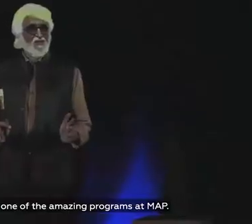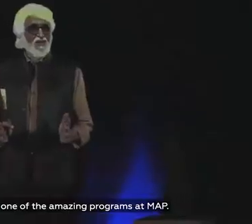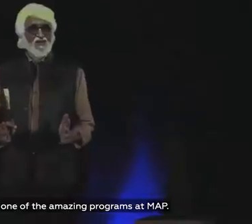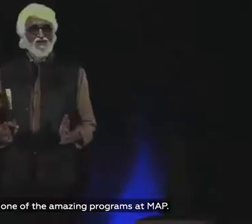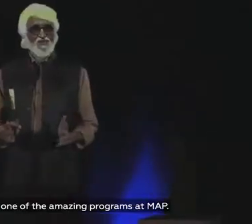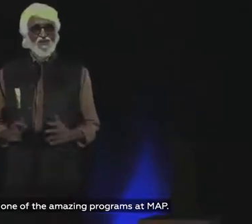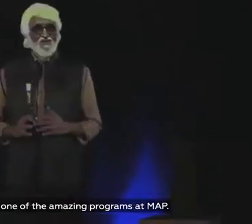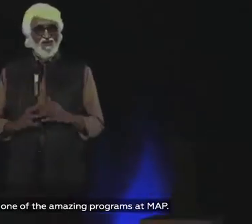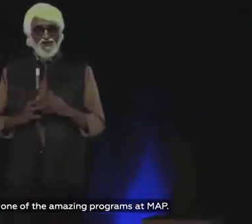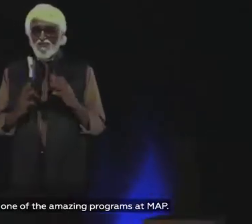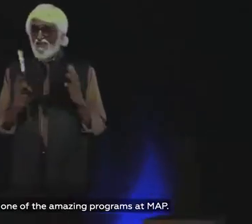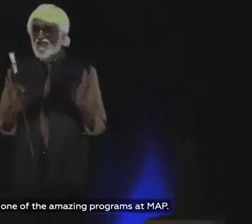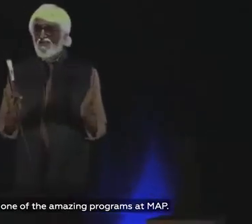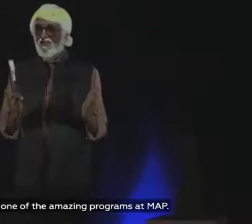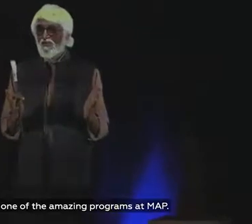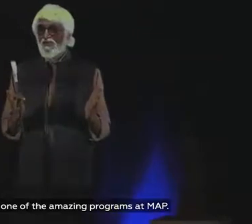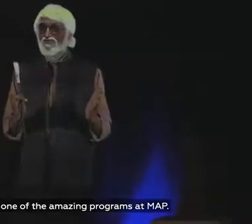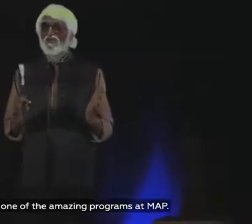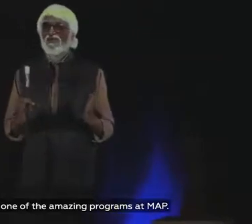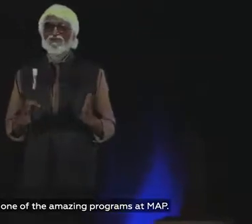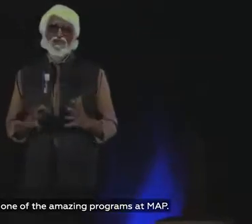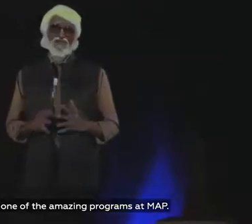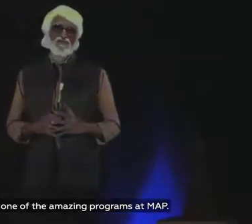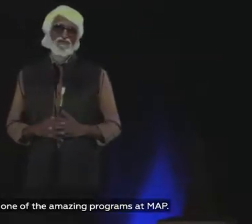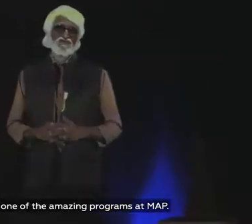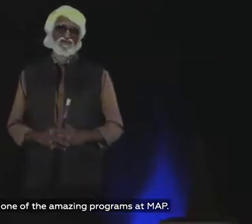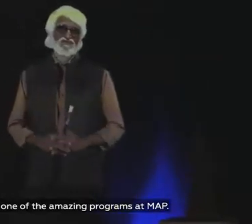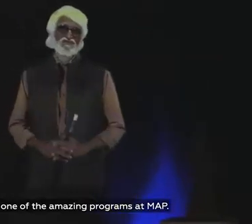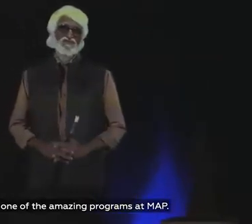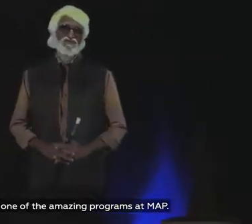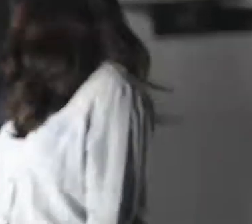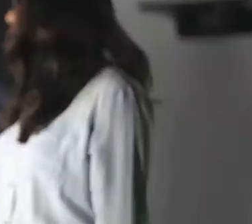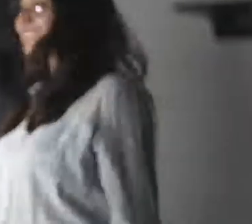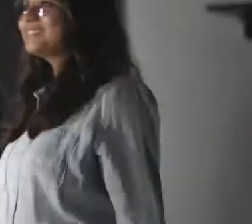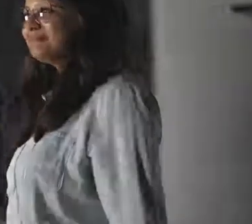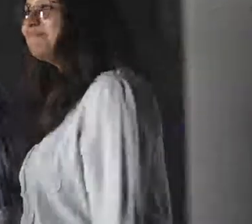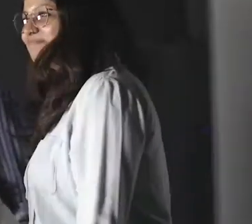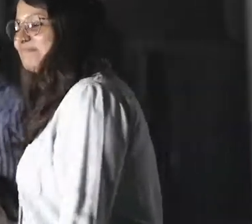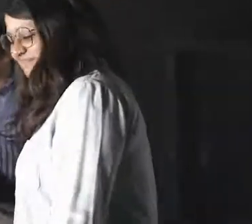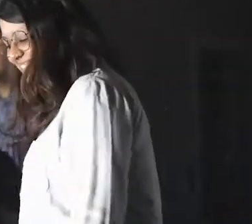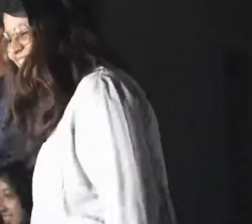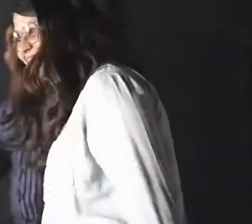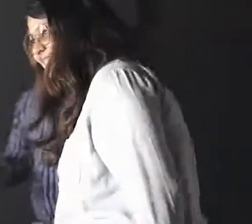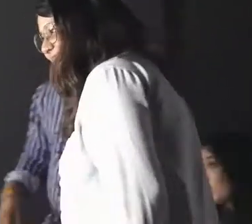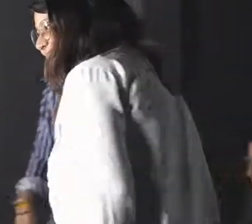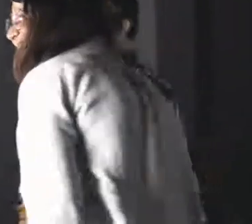education as part of one of the amazing programs at MAP.